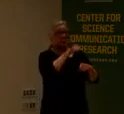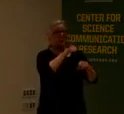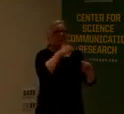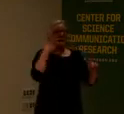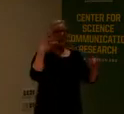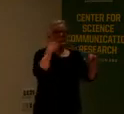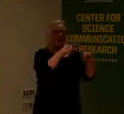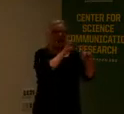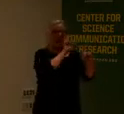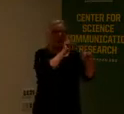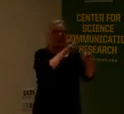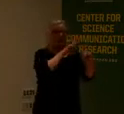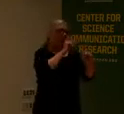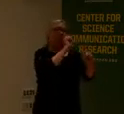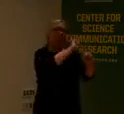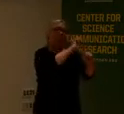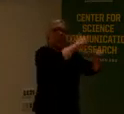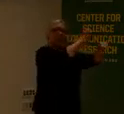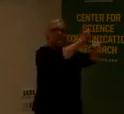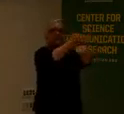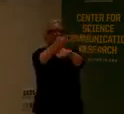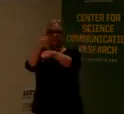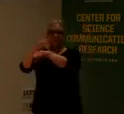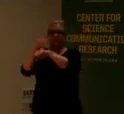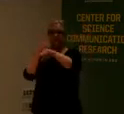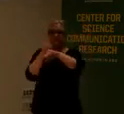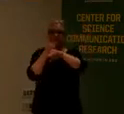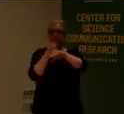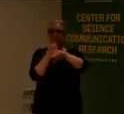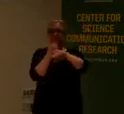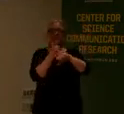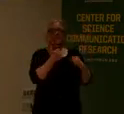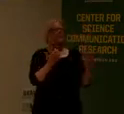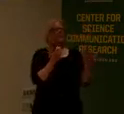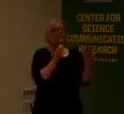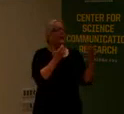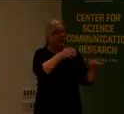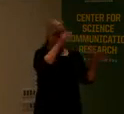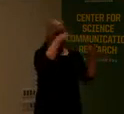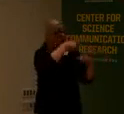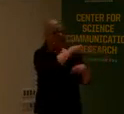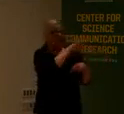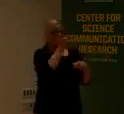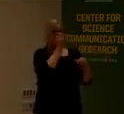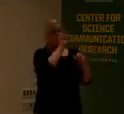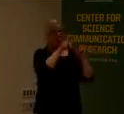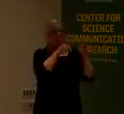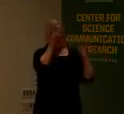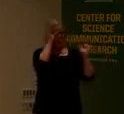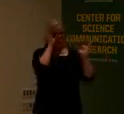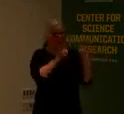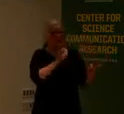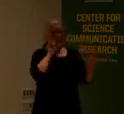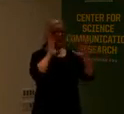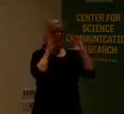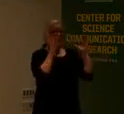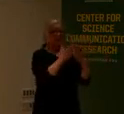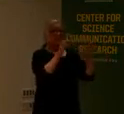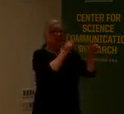electric, or placing where electric vehicle charging stations will be placed, that it will target those areas that